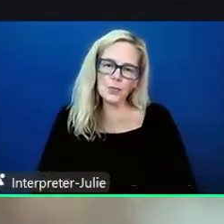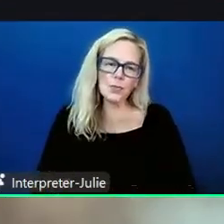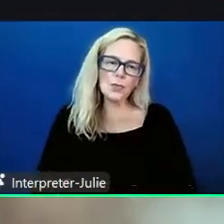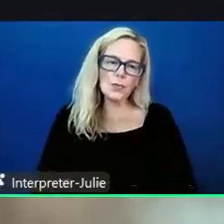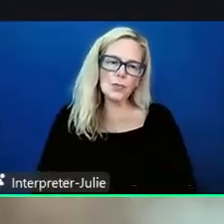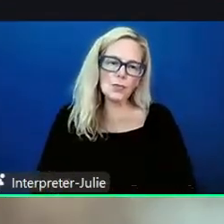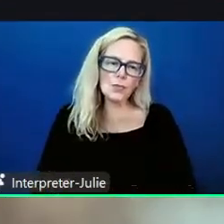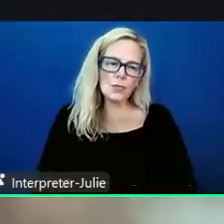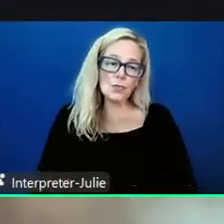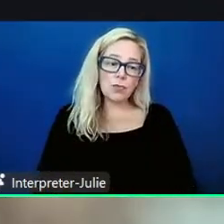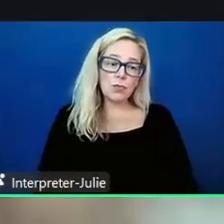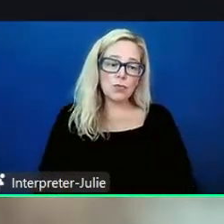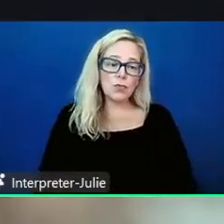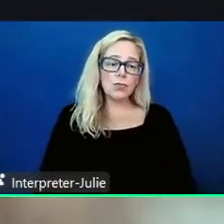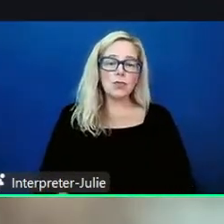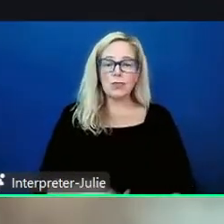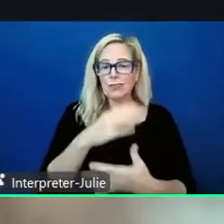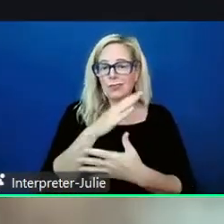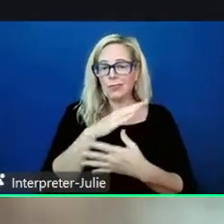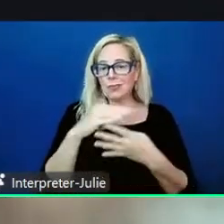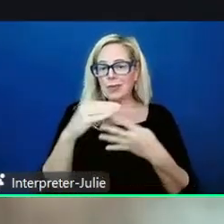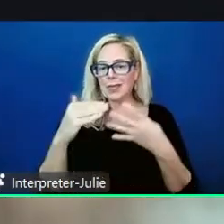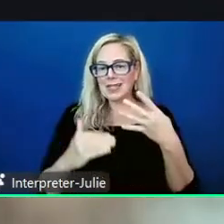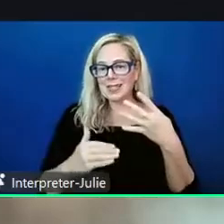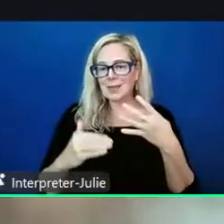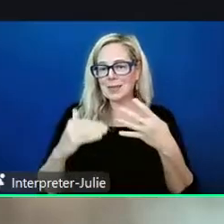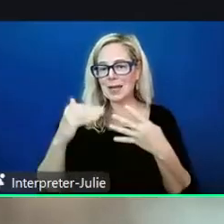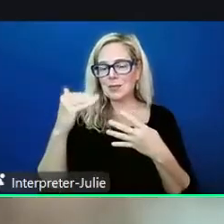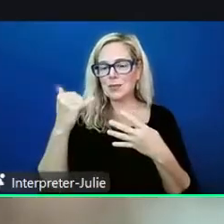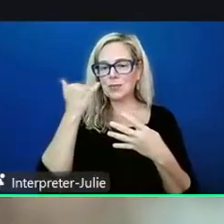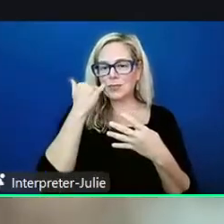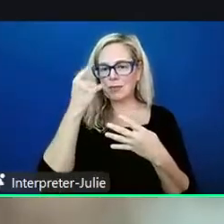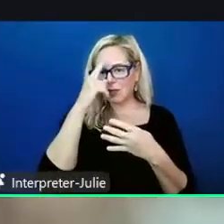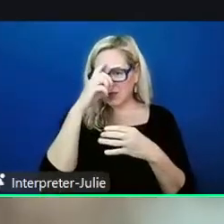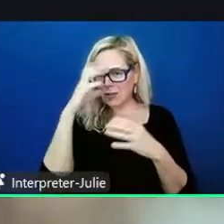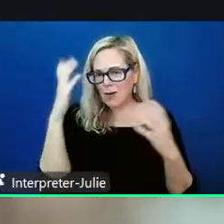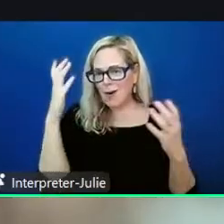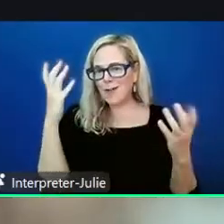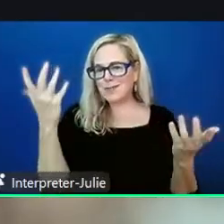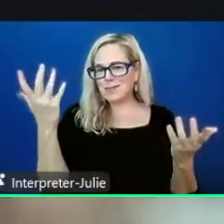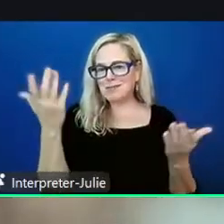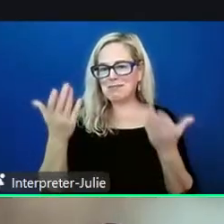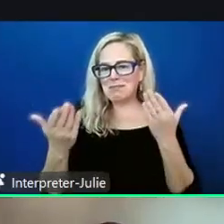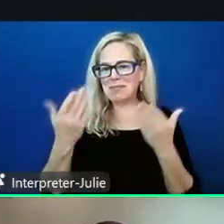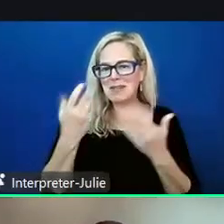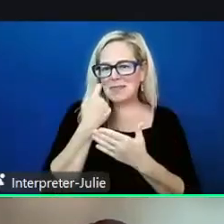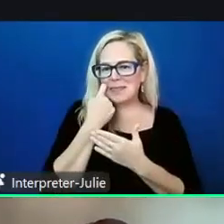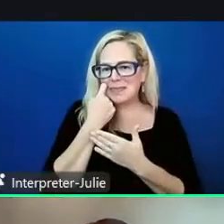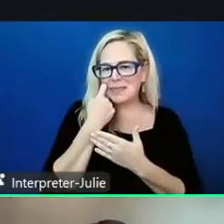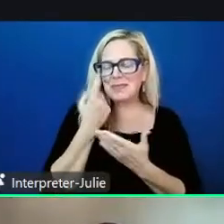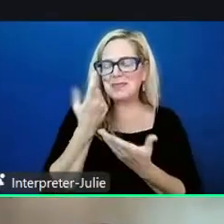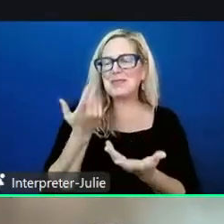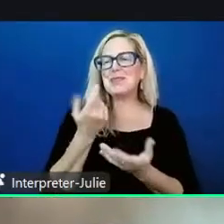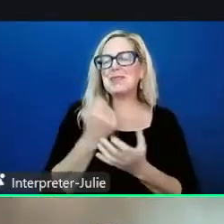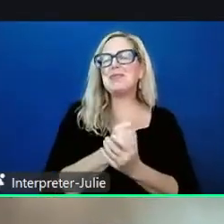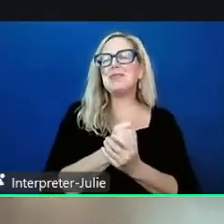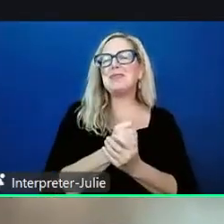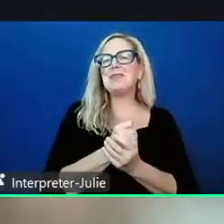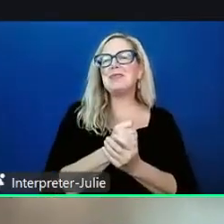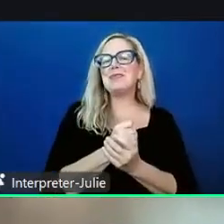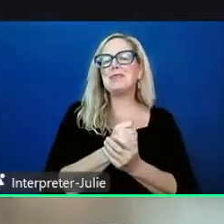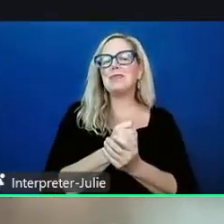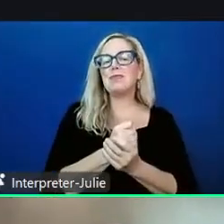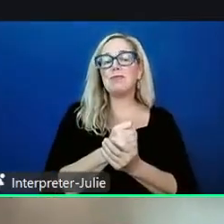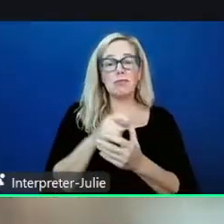And here are some steps if you hopefully have thought of that in the last couple of seconds. But these steps can